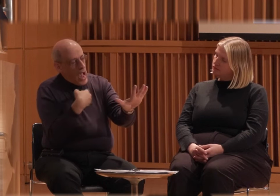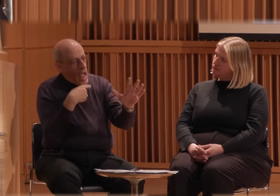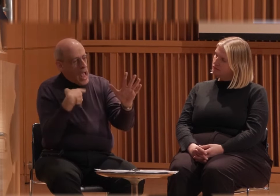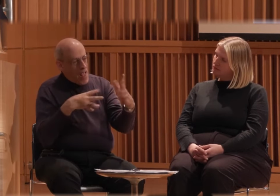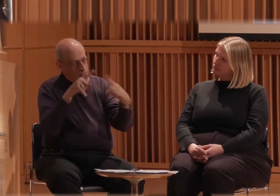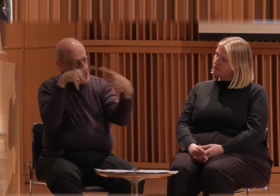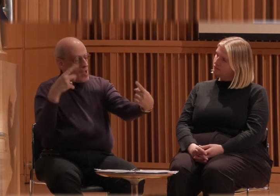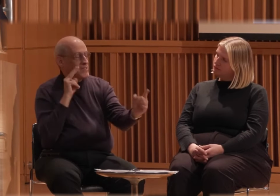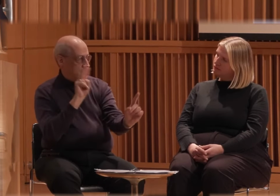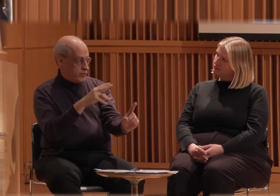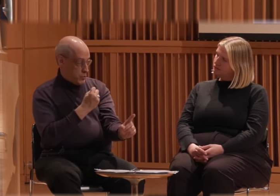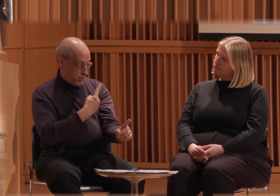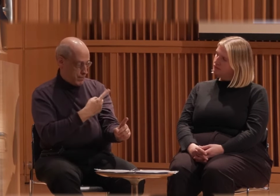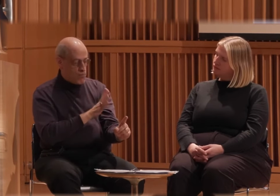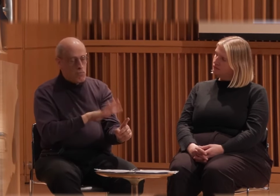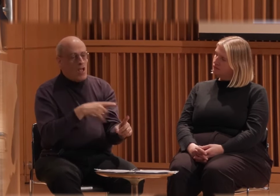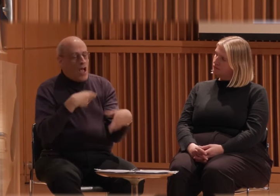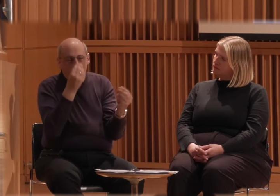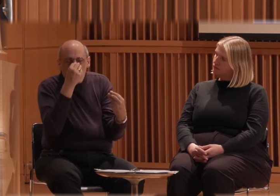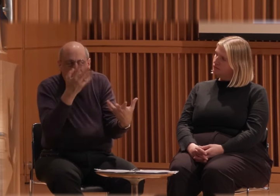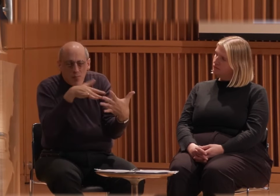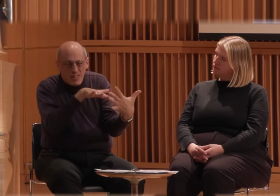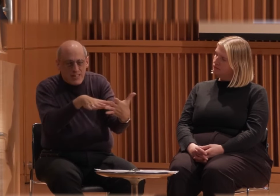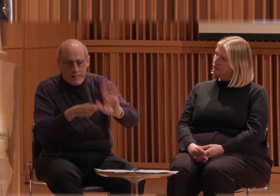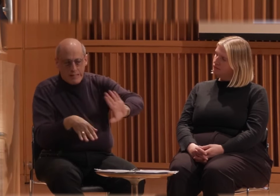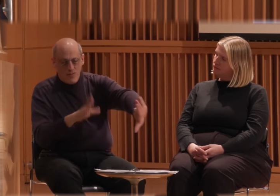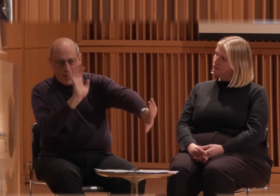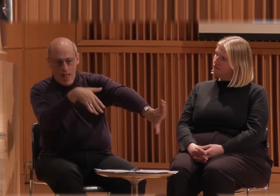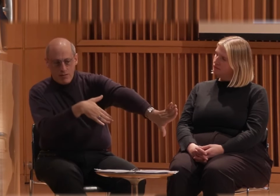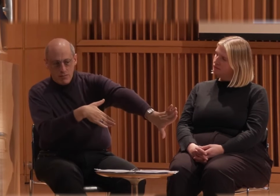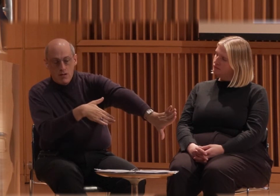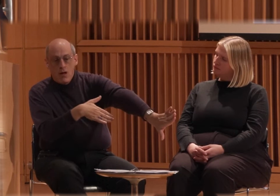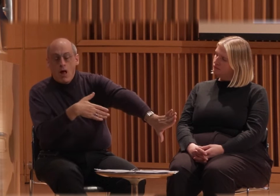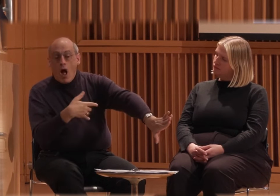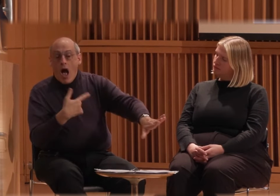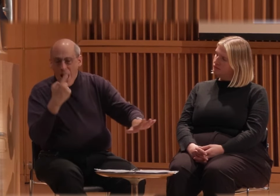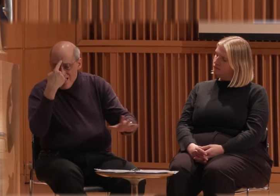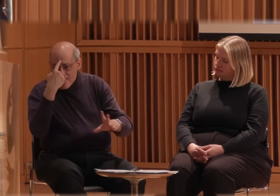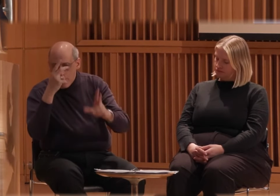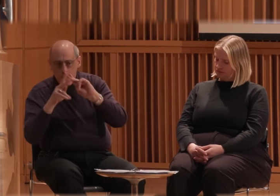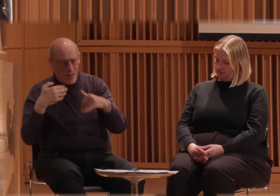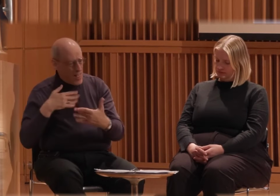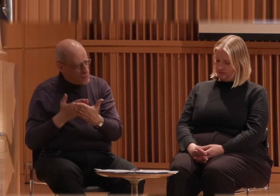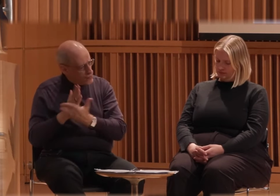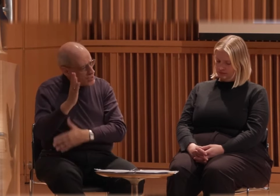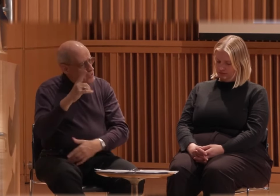contrarian view on that, which is I don't care what those studies say. Like, I think people have the right